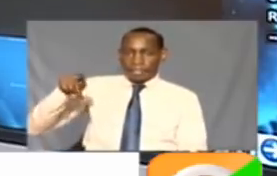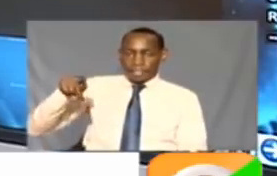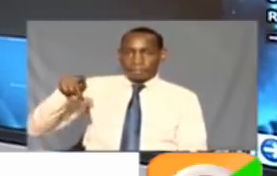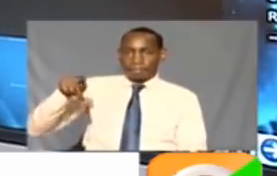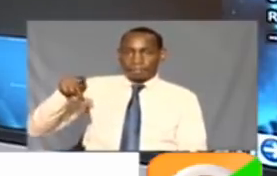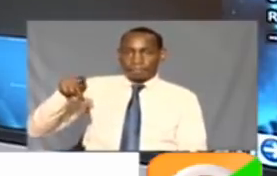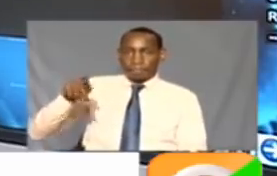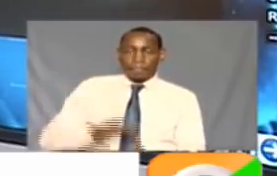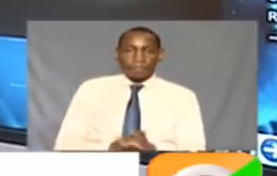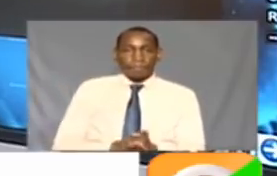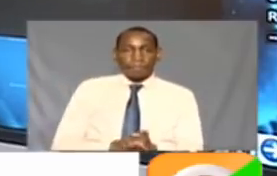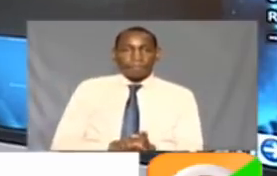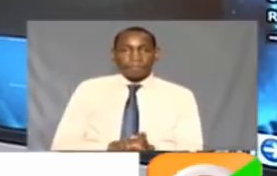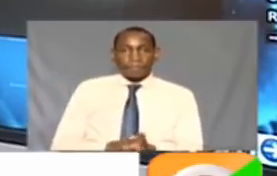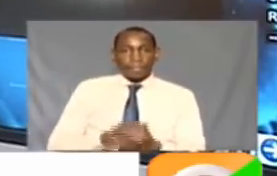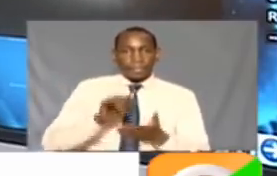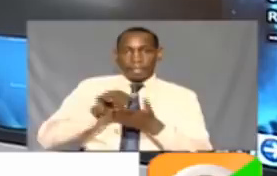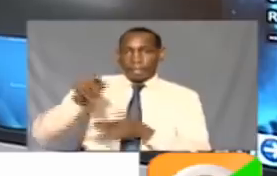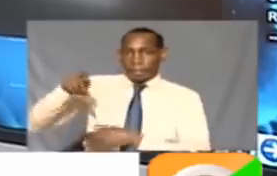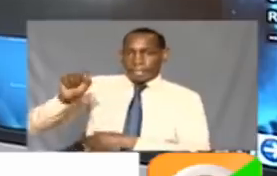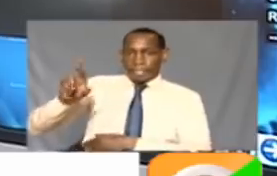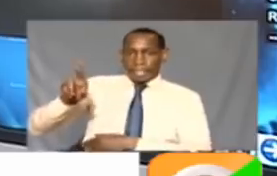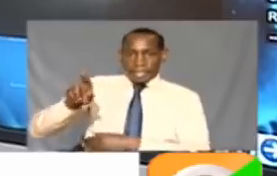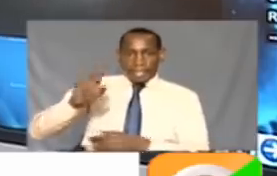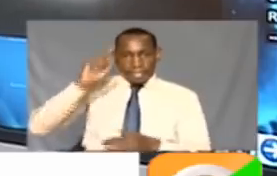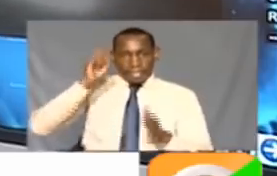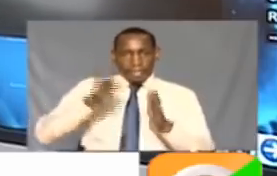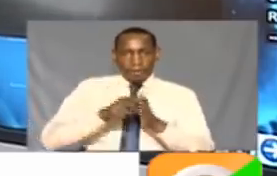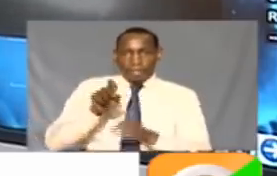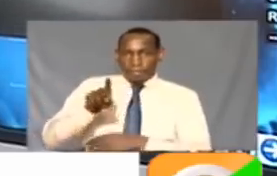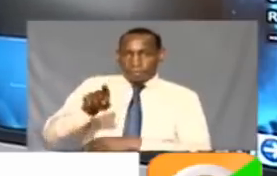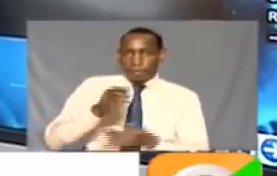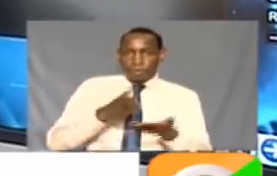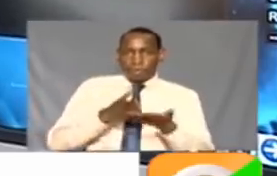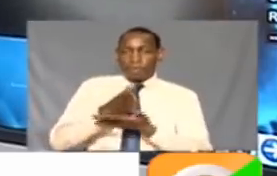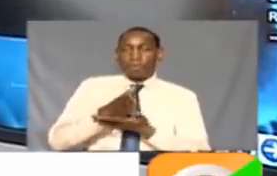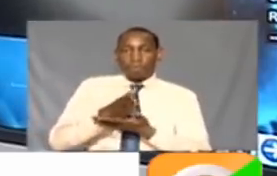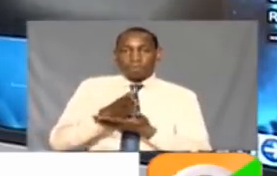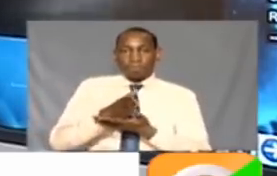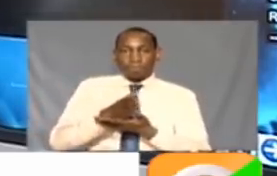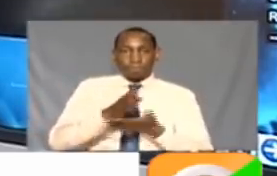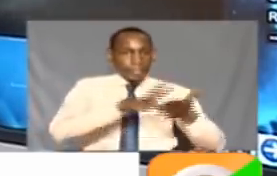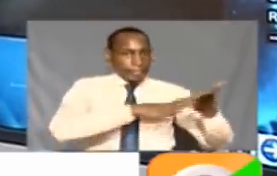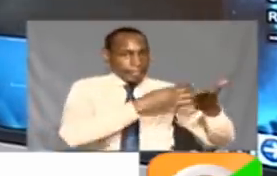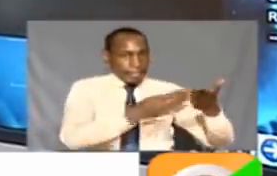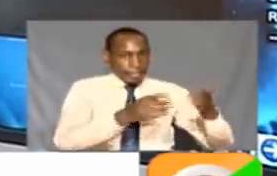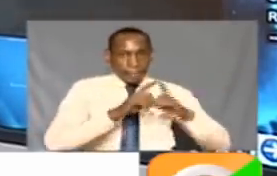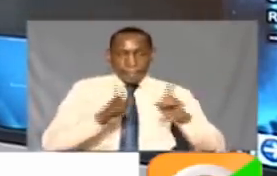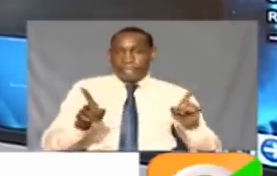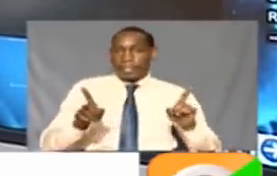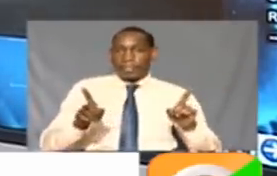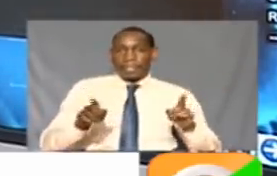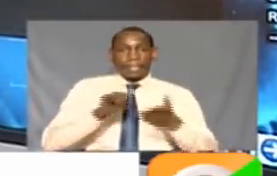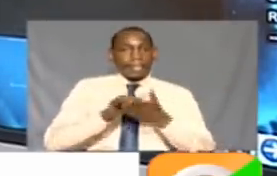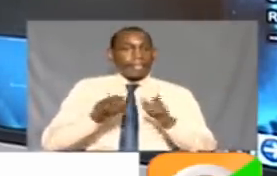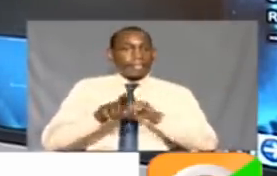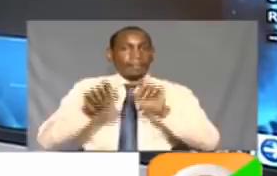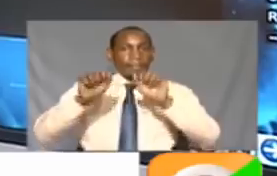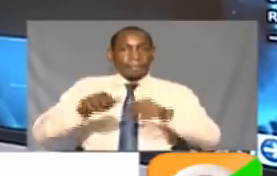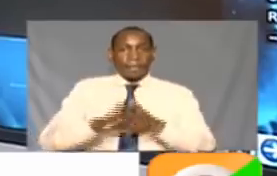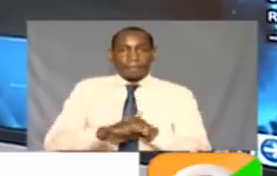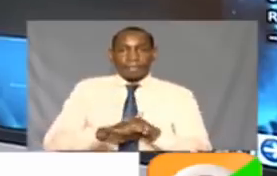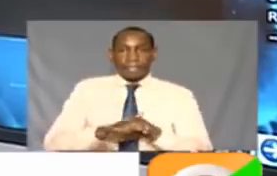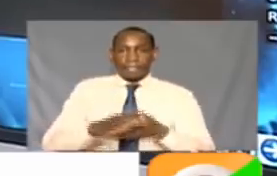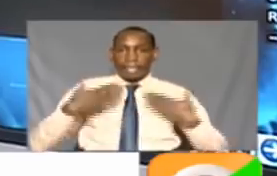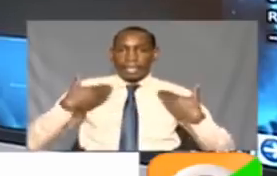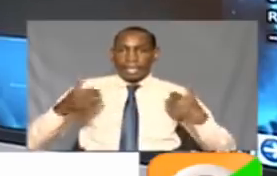polymerase chain reaction that identifies the virus by its genetic makeup. But I think really it is the ability of our health system